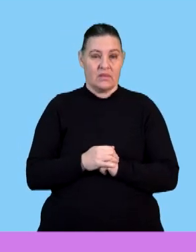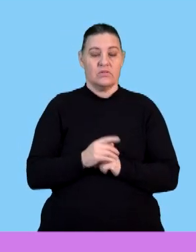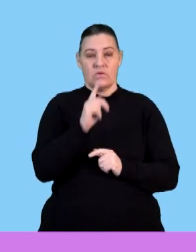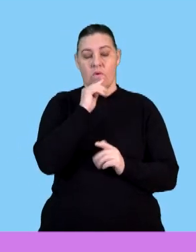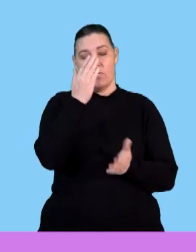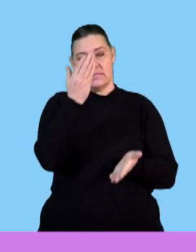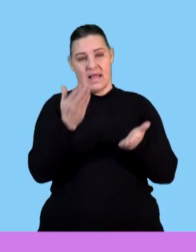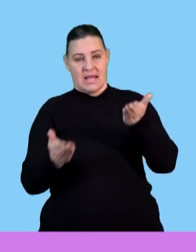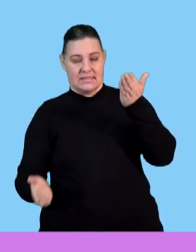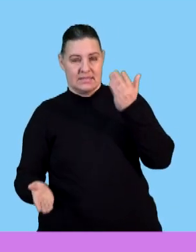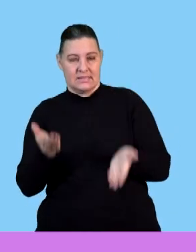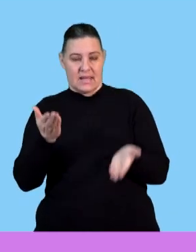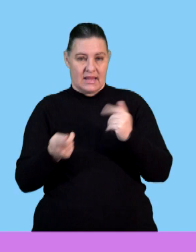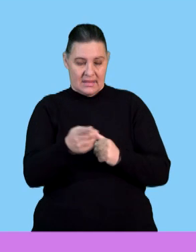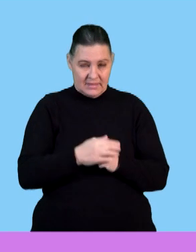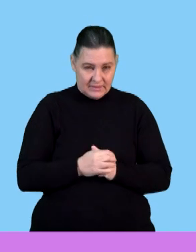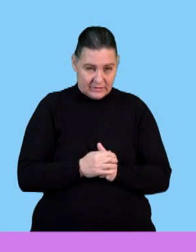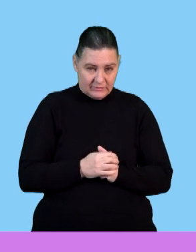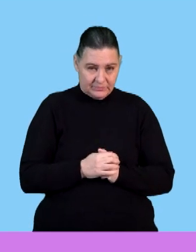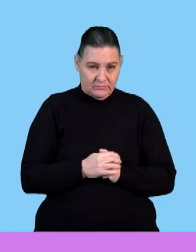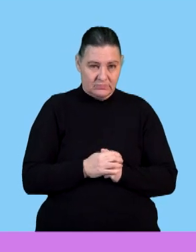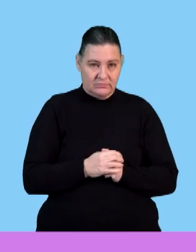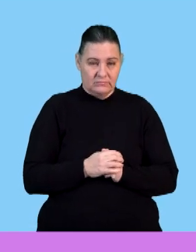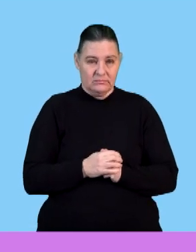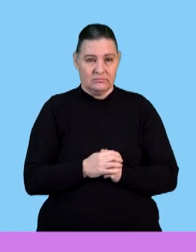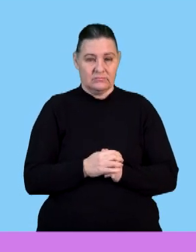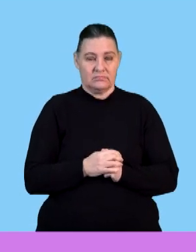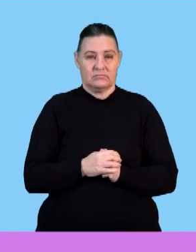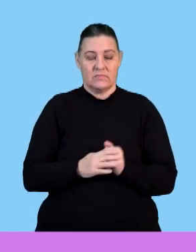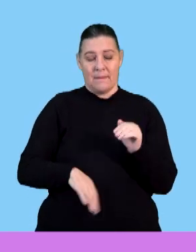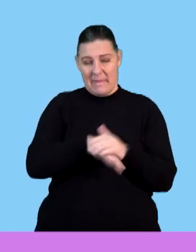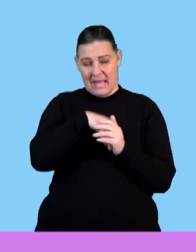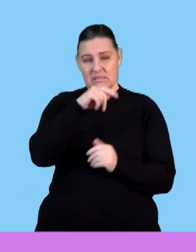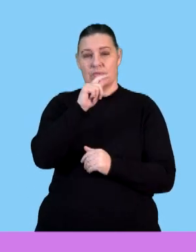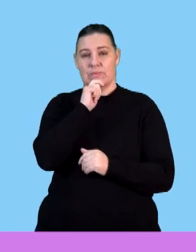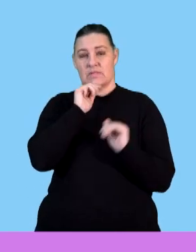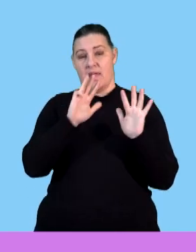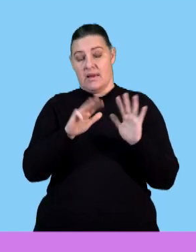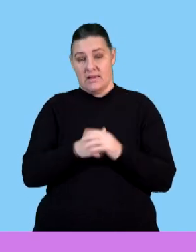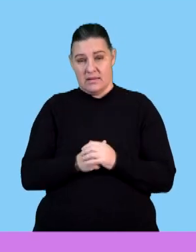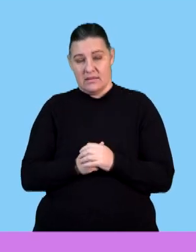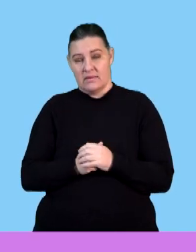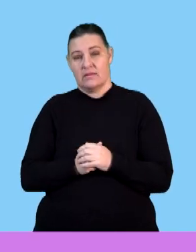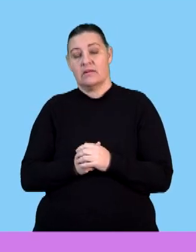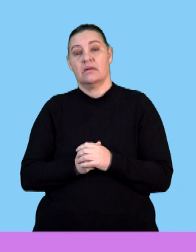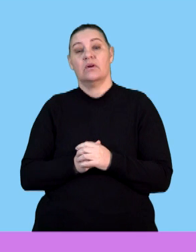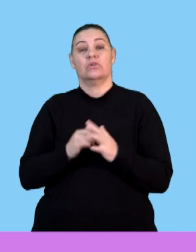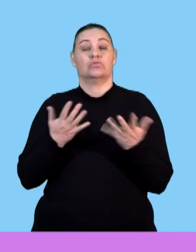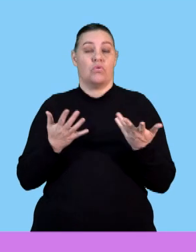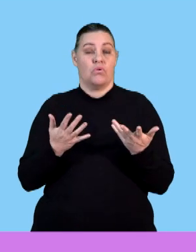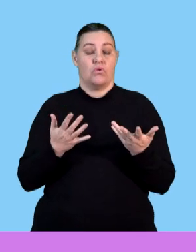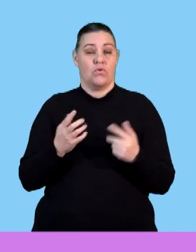basically your sliding scale. Oh, the first one was a 9. You said the max you can use there is 9. Right. So here we